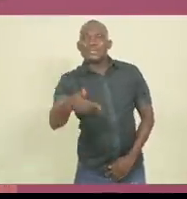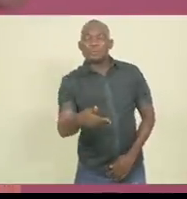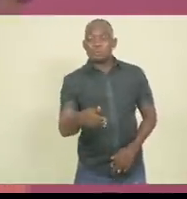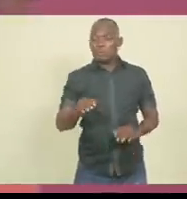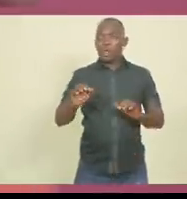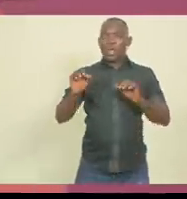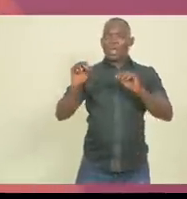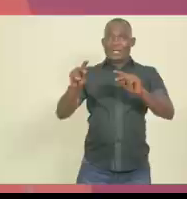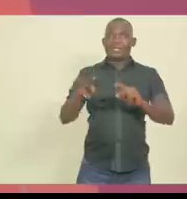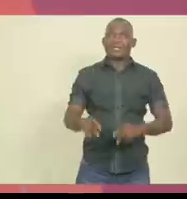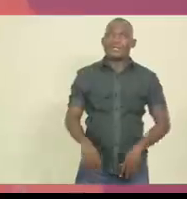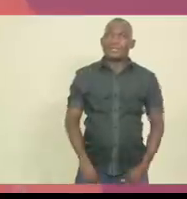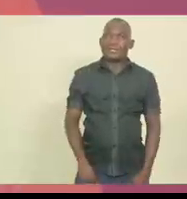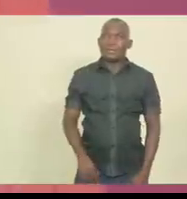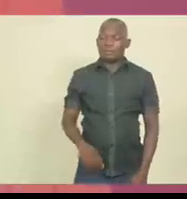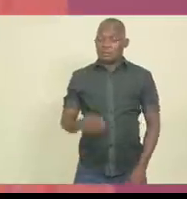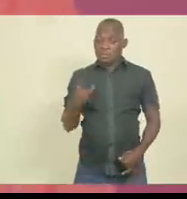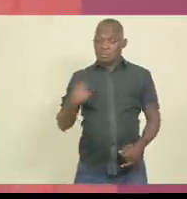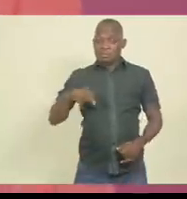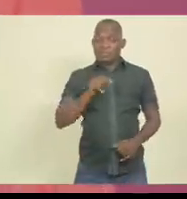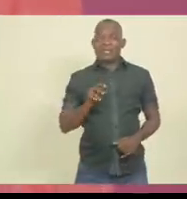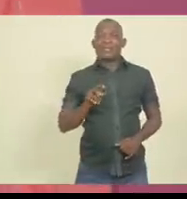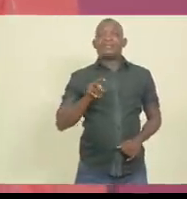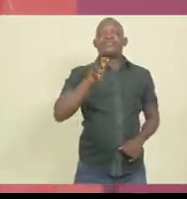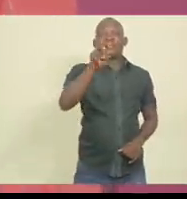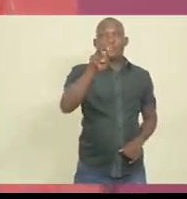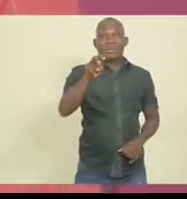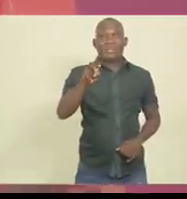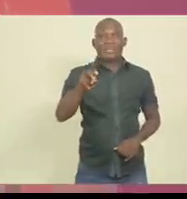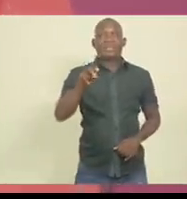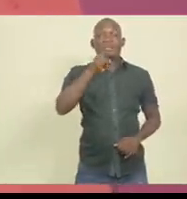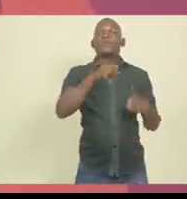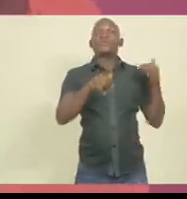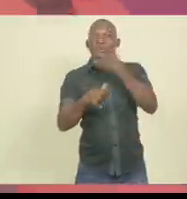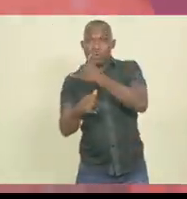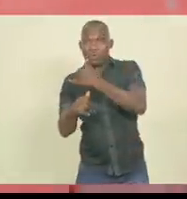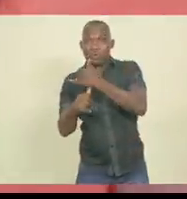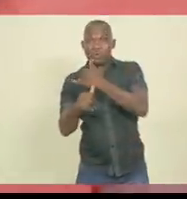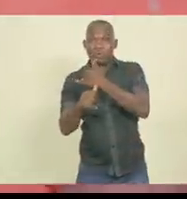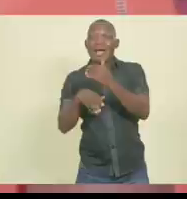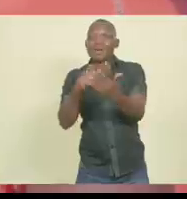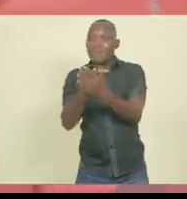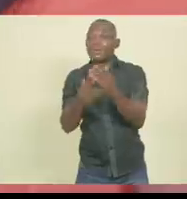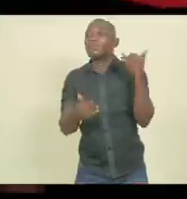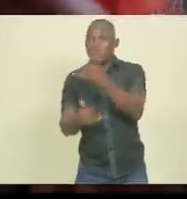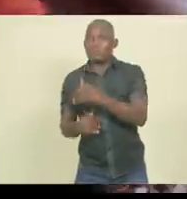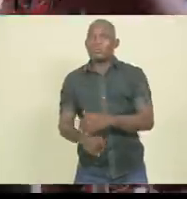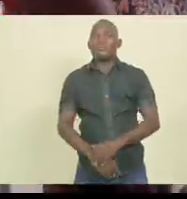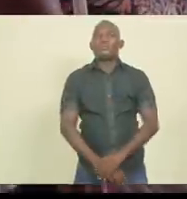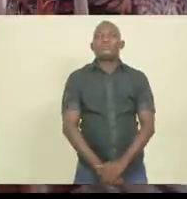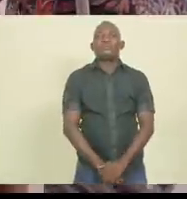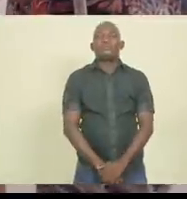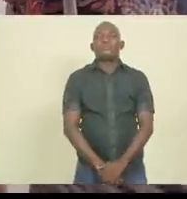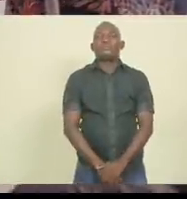Well, we are traveling. She will call you when we get to where we are going.